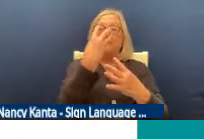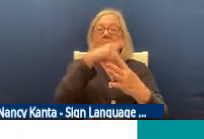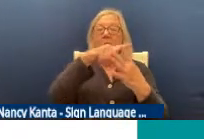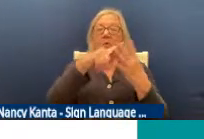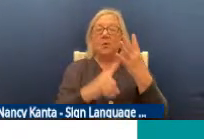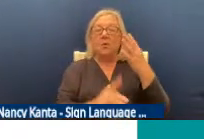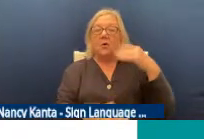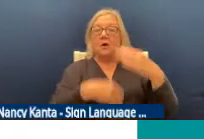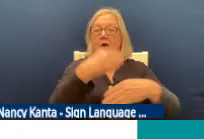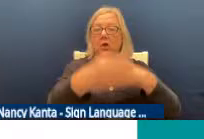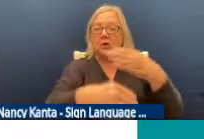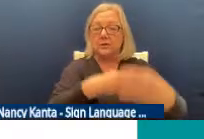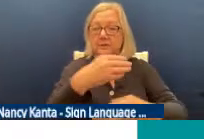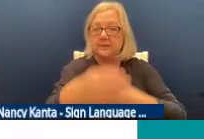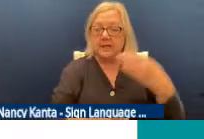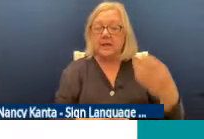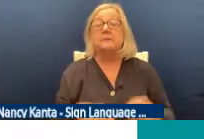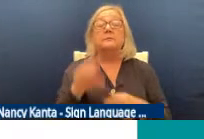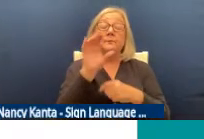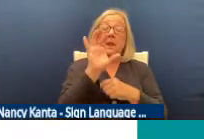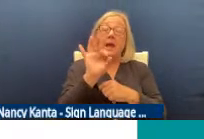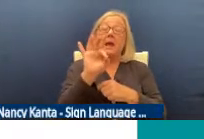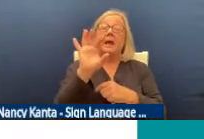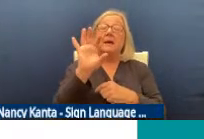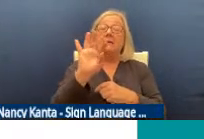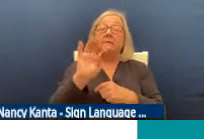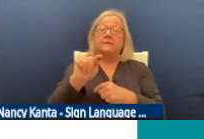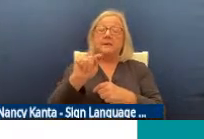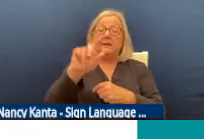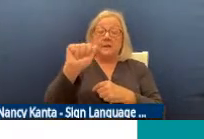through. And FTA is involved with us